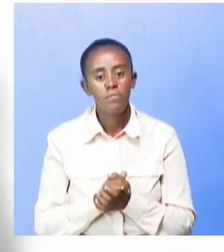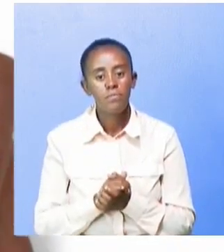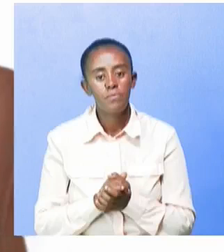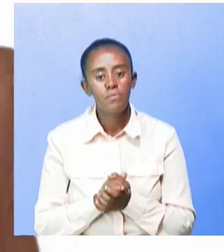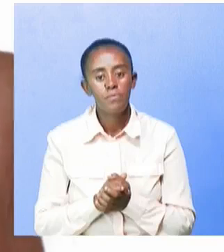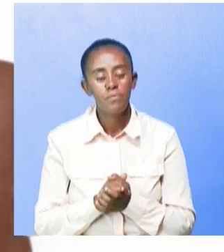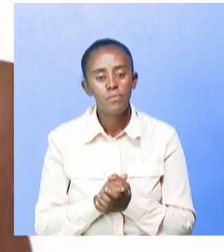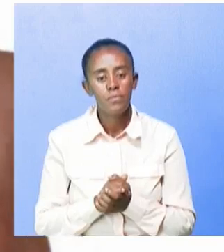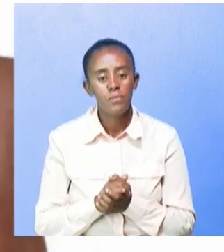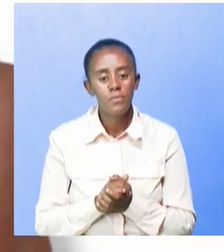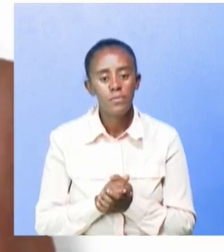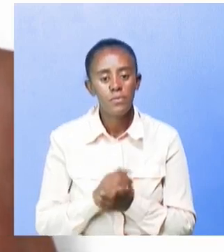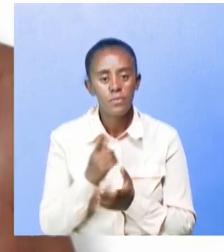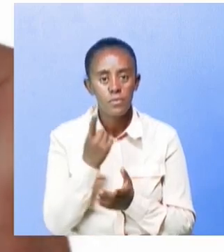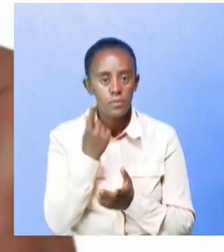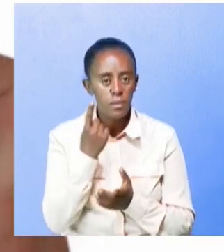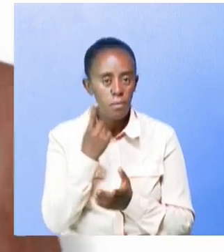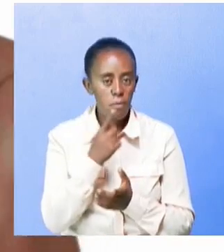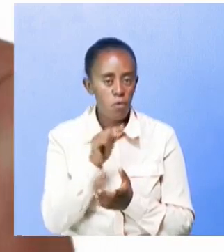the past